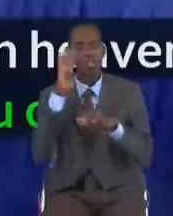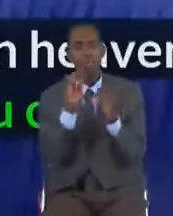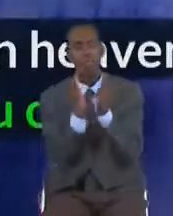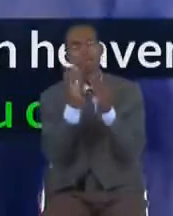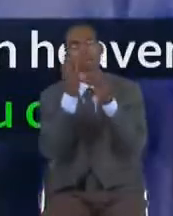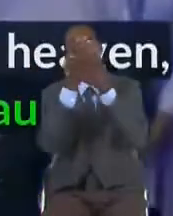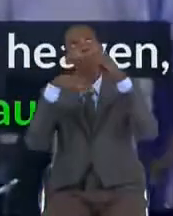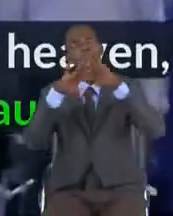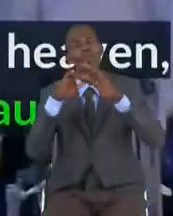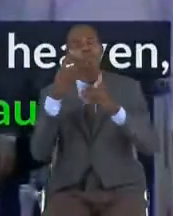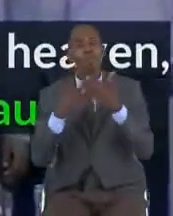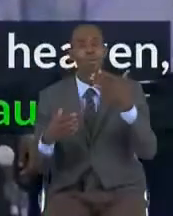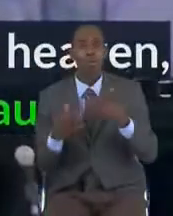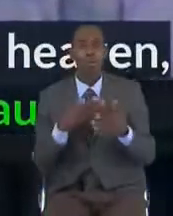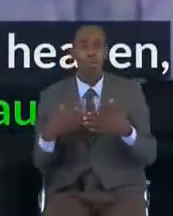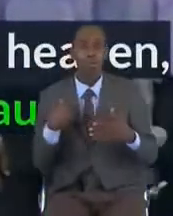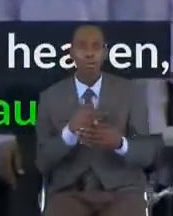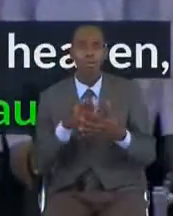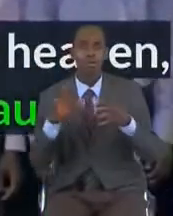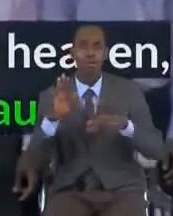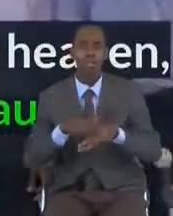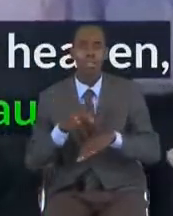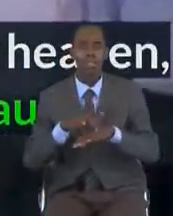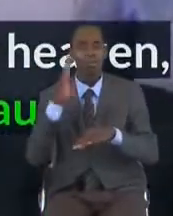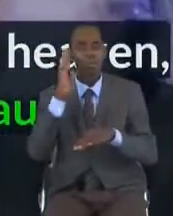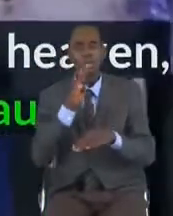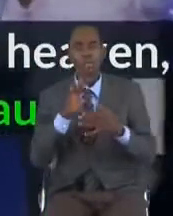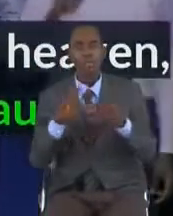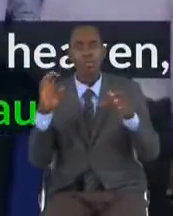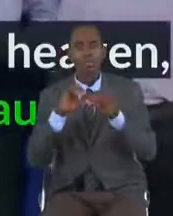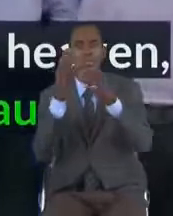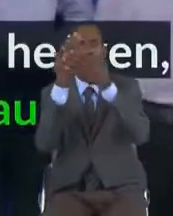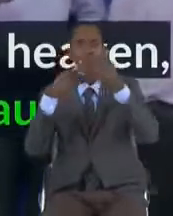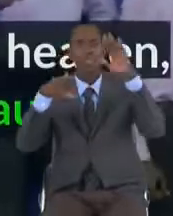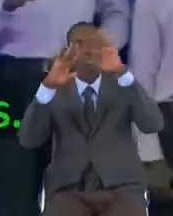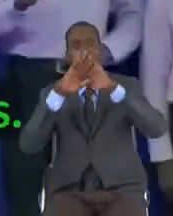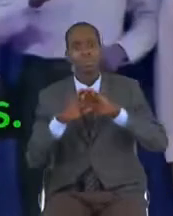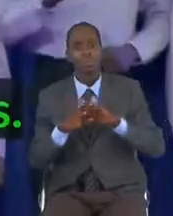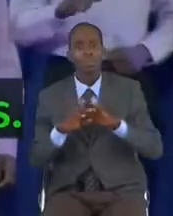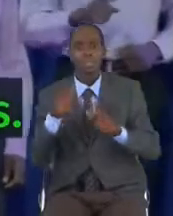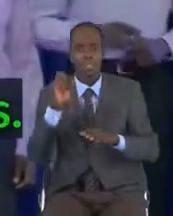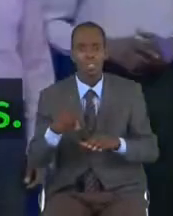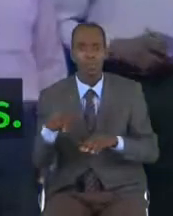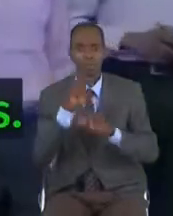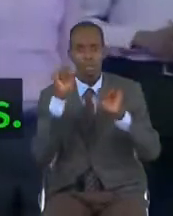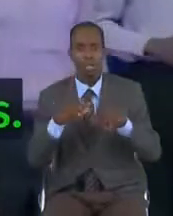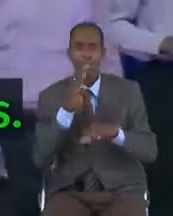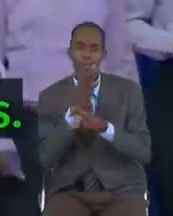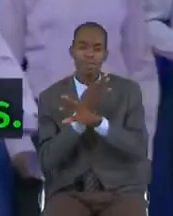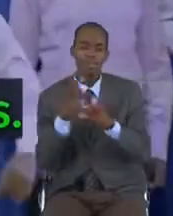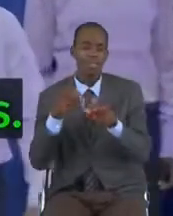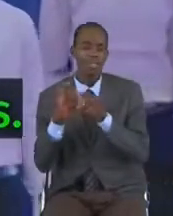heaven. Whatsoever we lose on earth shall be loosed in heaven. Yes, you can be free in Jesus'